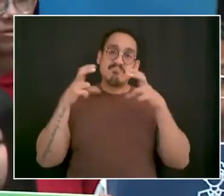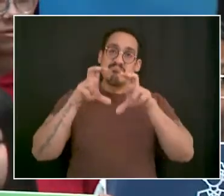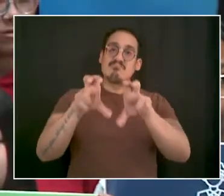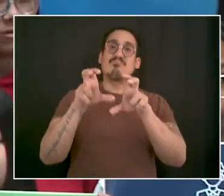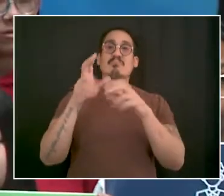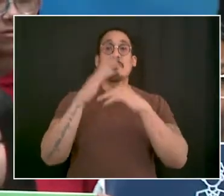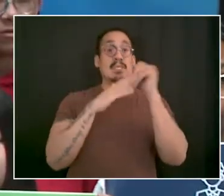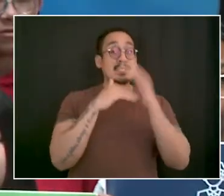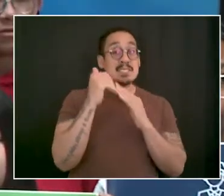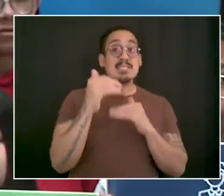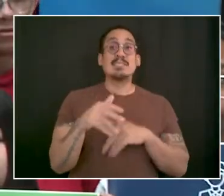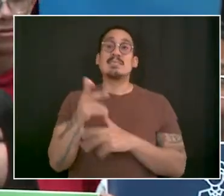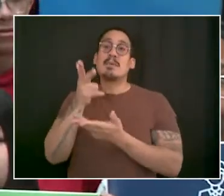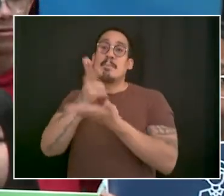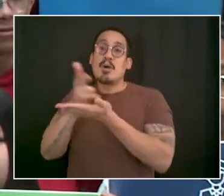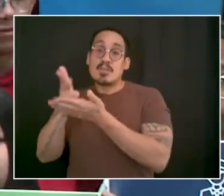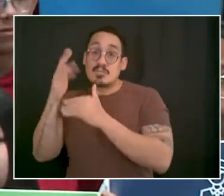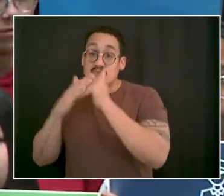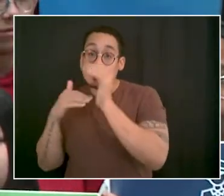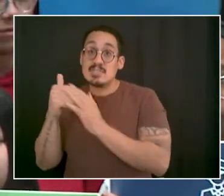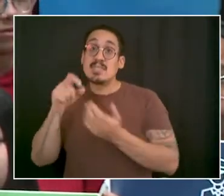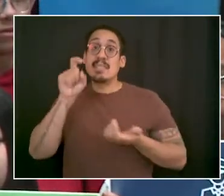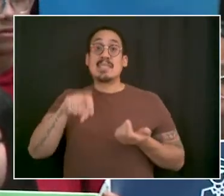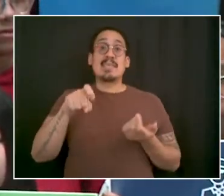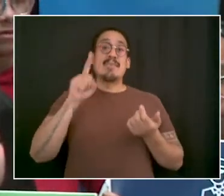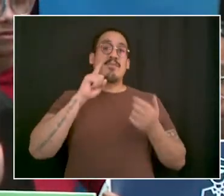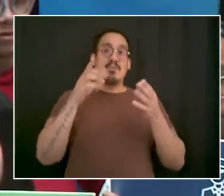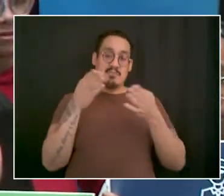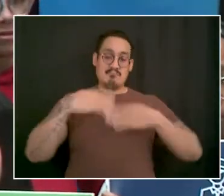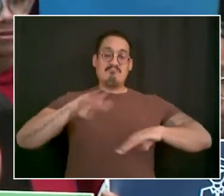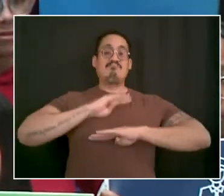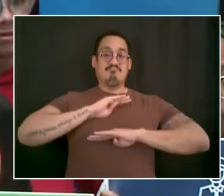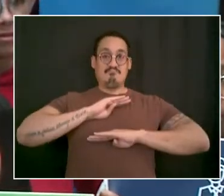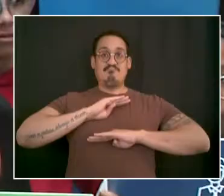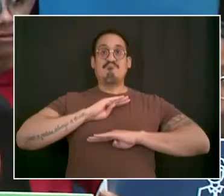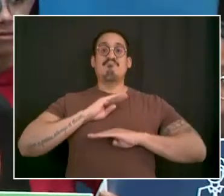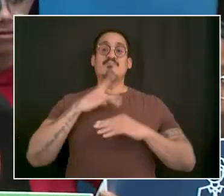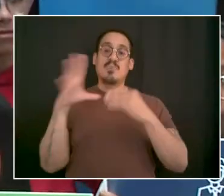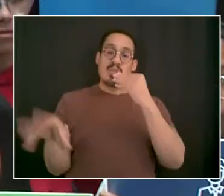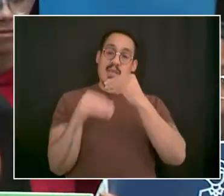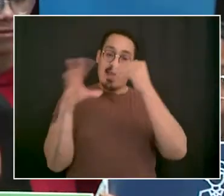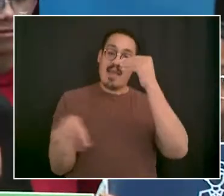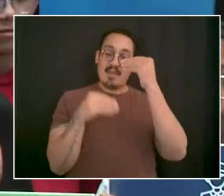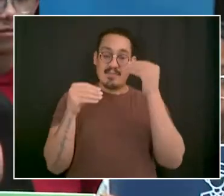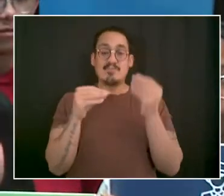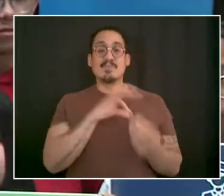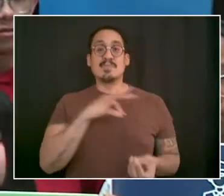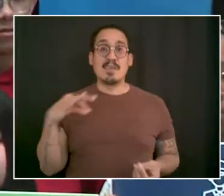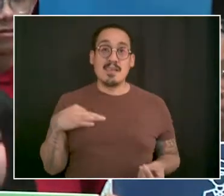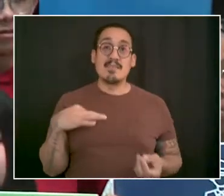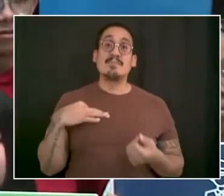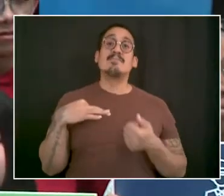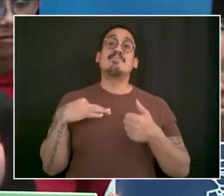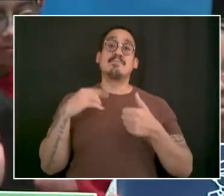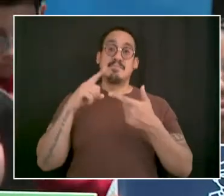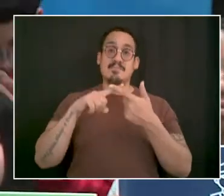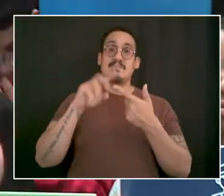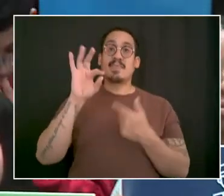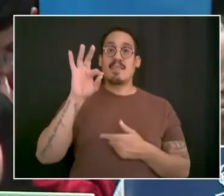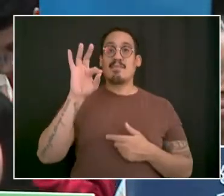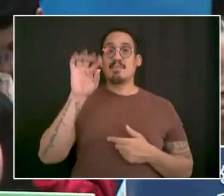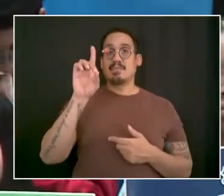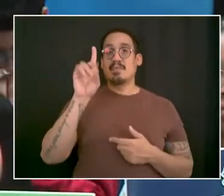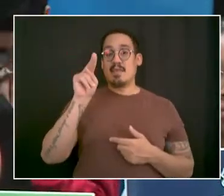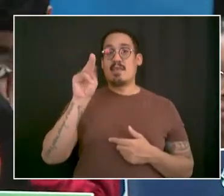structures meet or exceed safety standards. So we are adding extra staff to the FDNY's Bureau of Fire Prevention